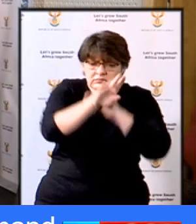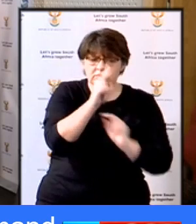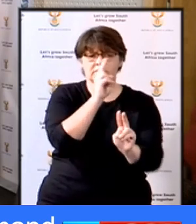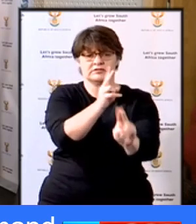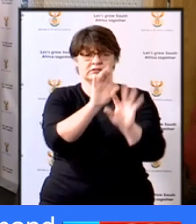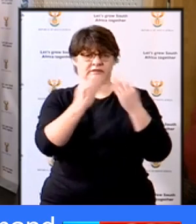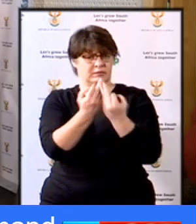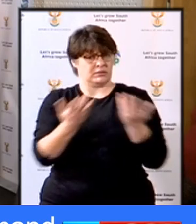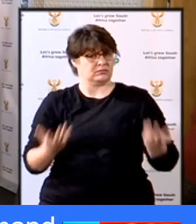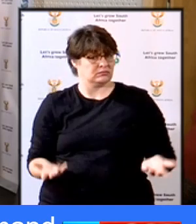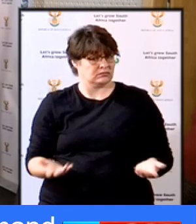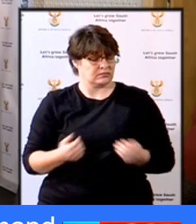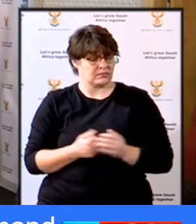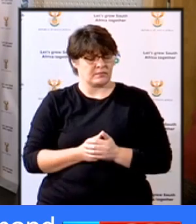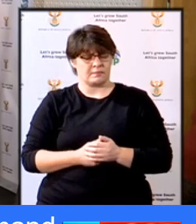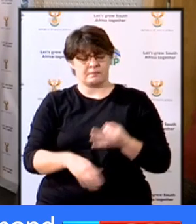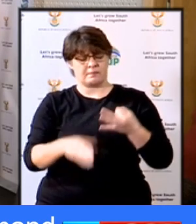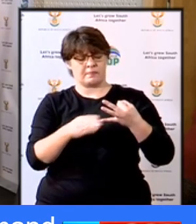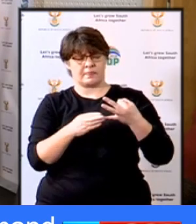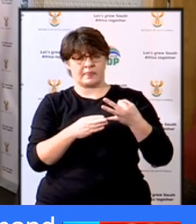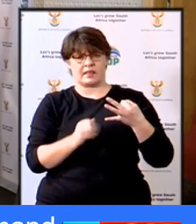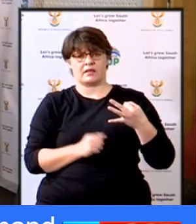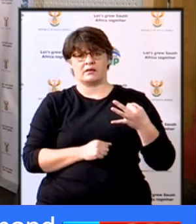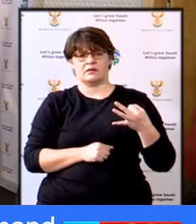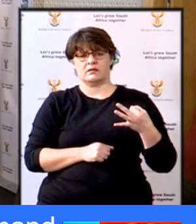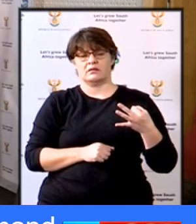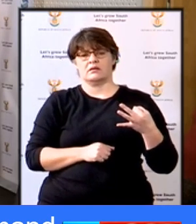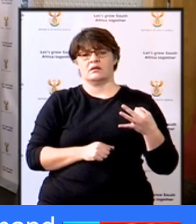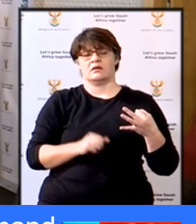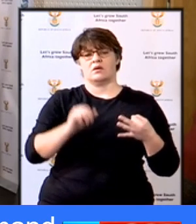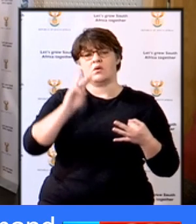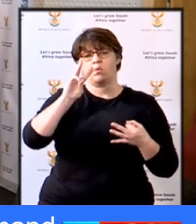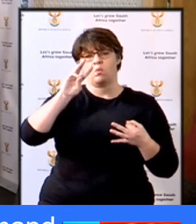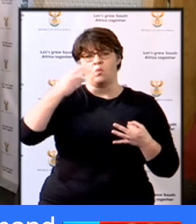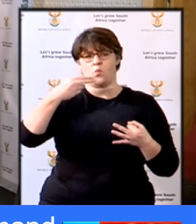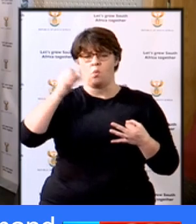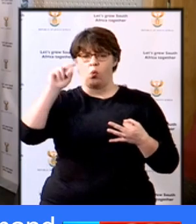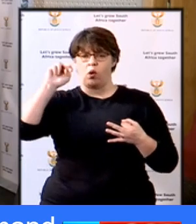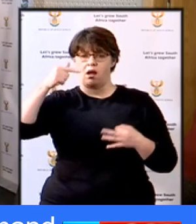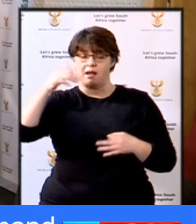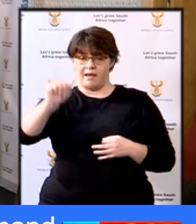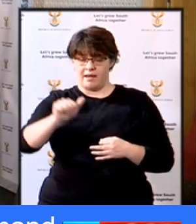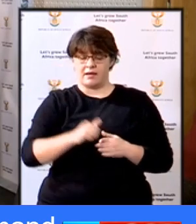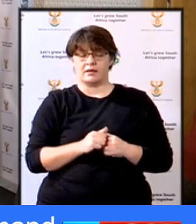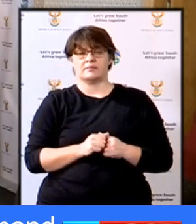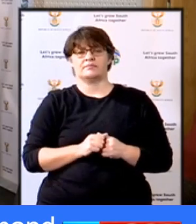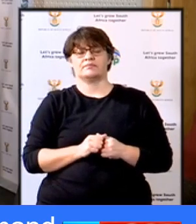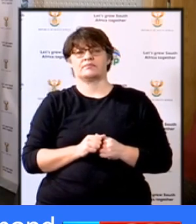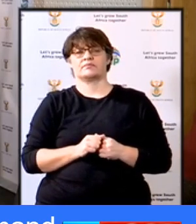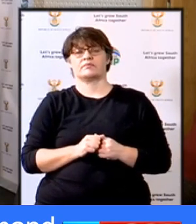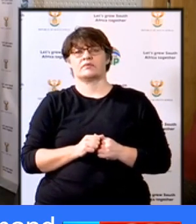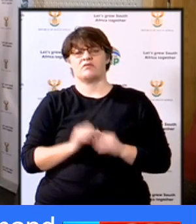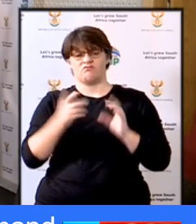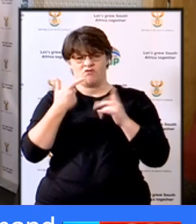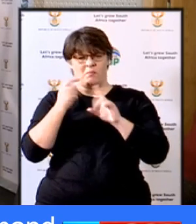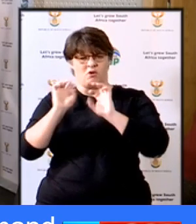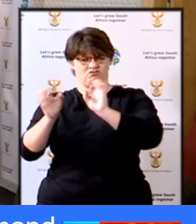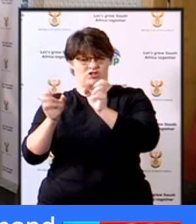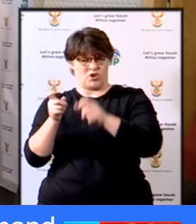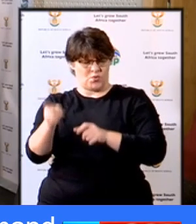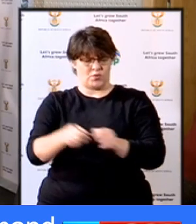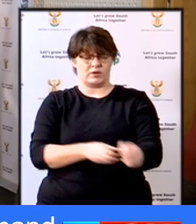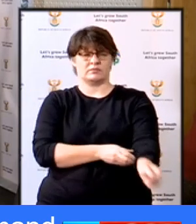The next question is from Wonga Sekhai from Inkonjana FM. And